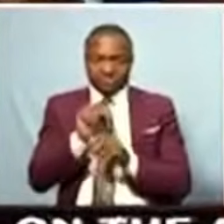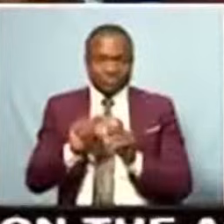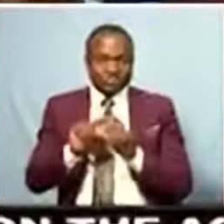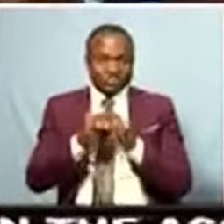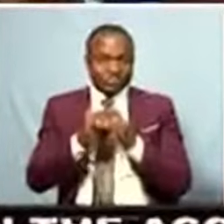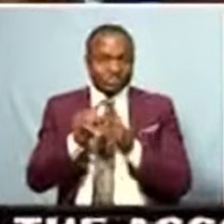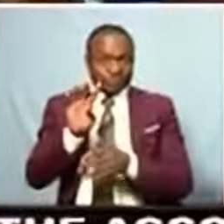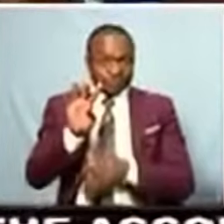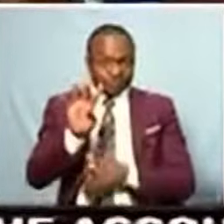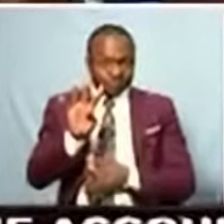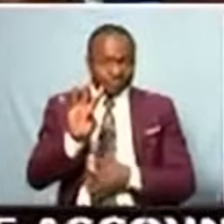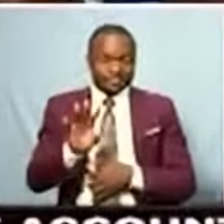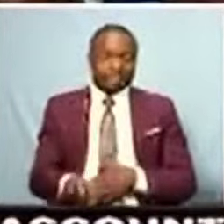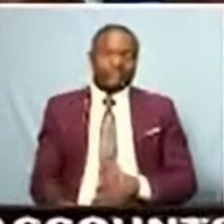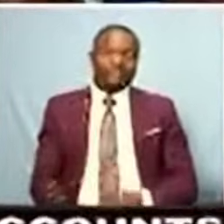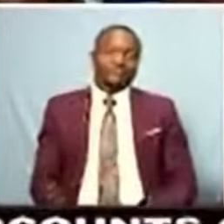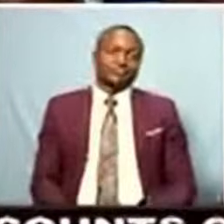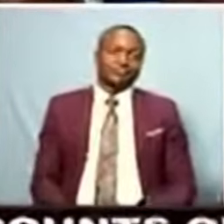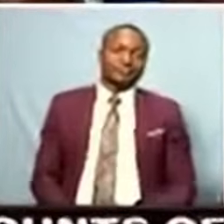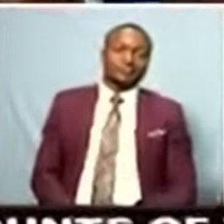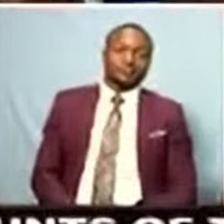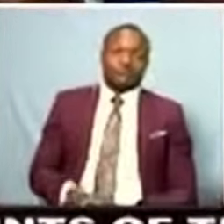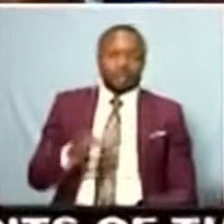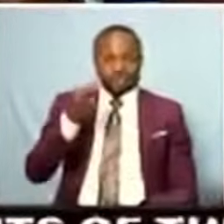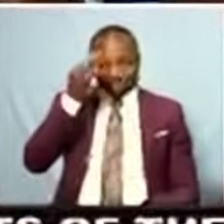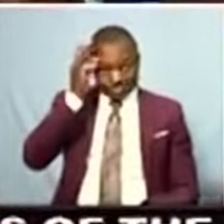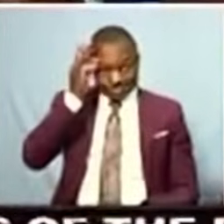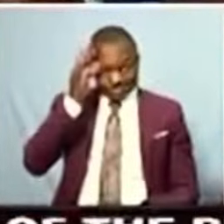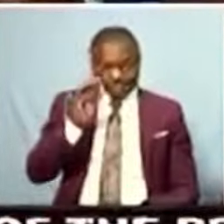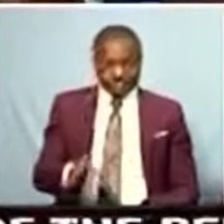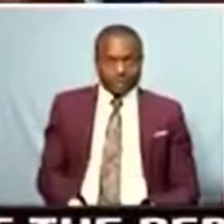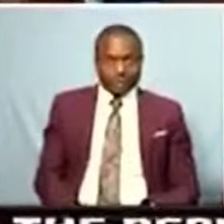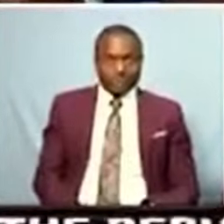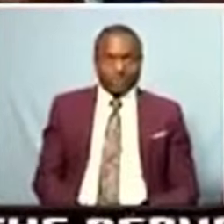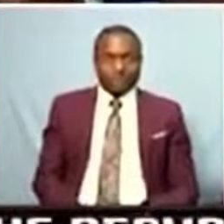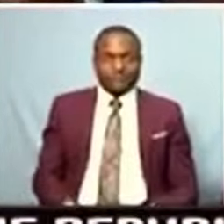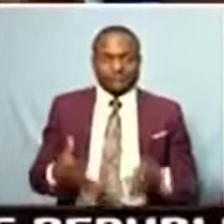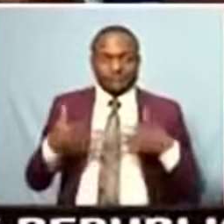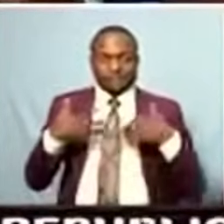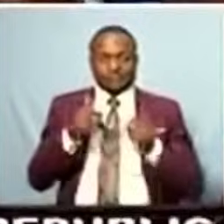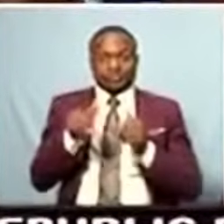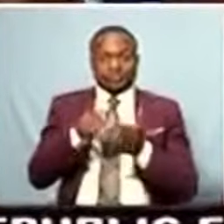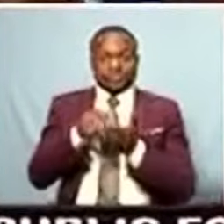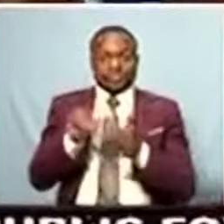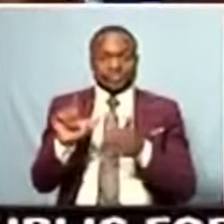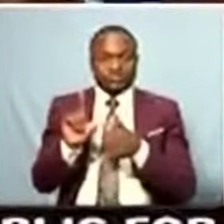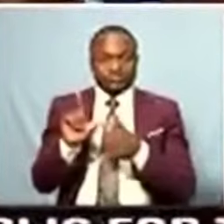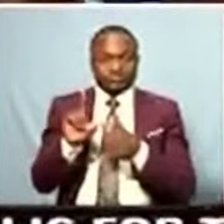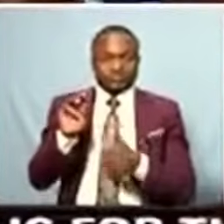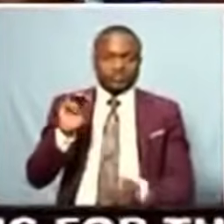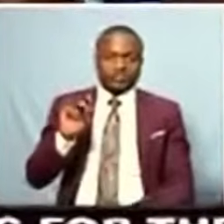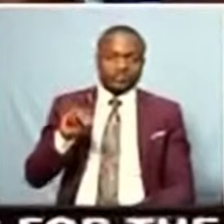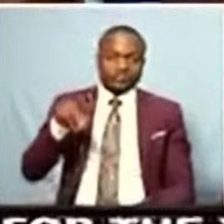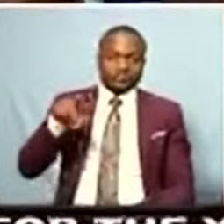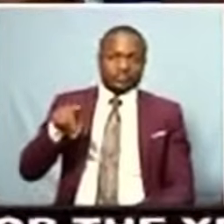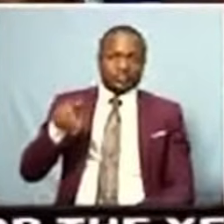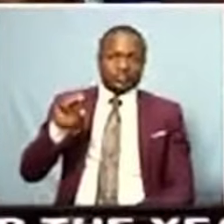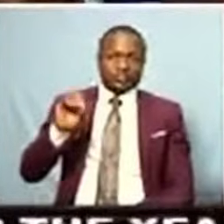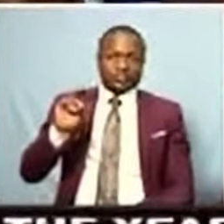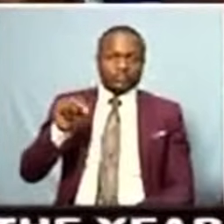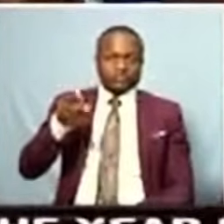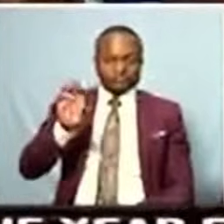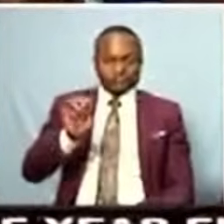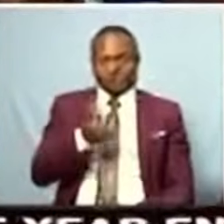for 4. Please take note of that. Health centers in Rufanyama, Mpongwe, Lusaka, and Mfumbwe.